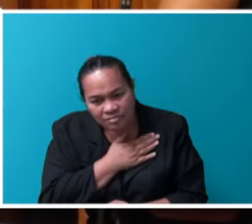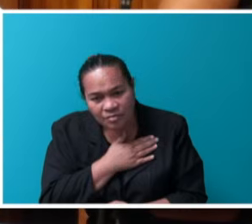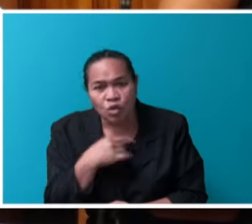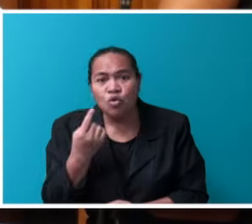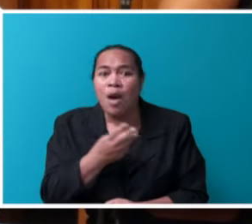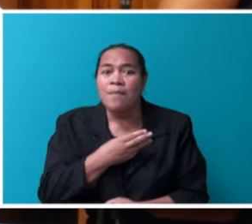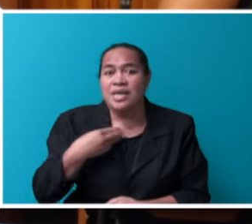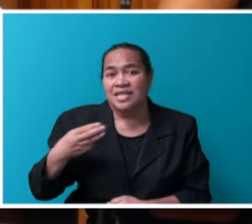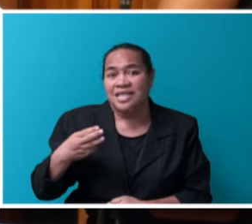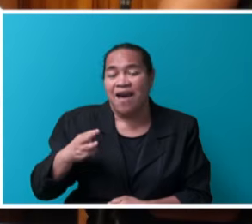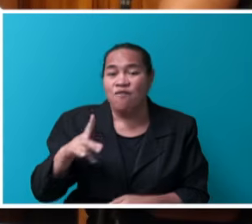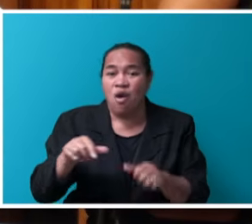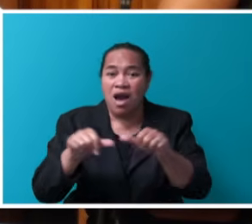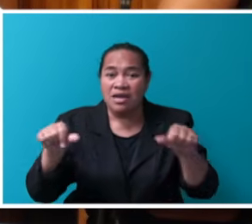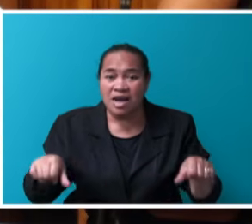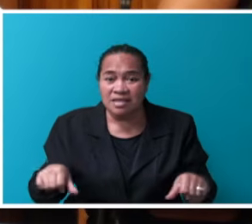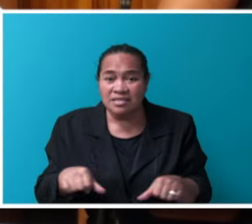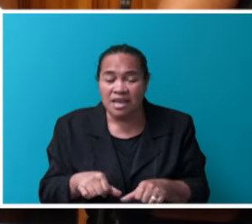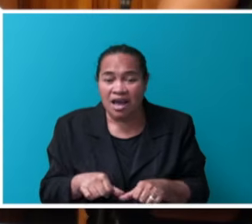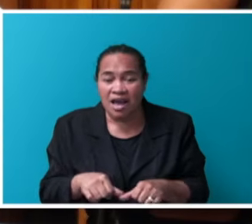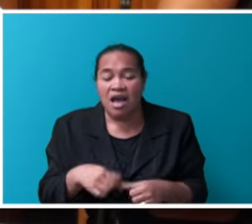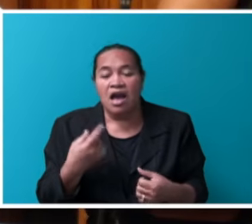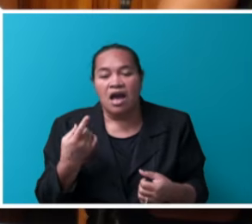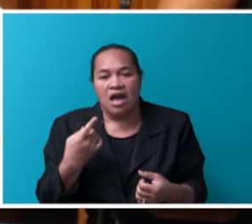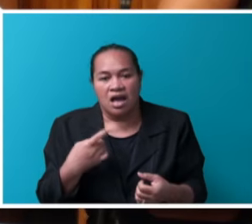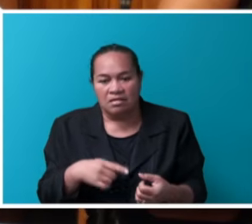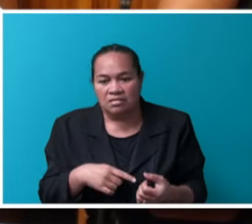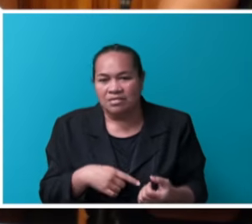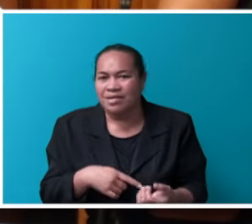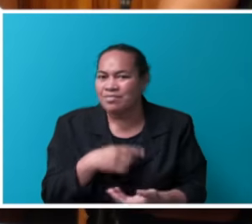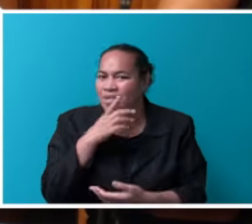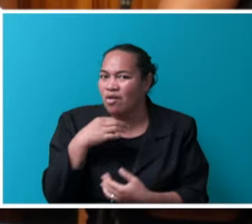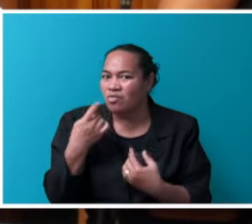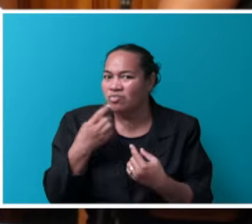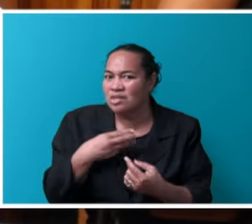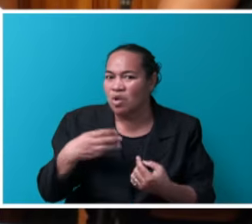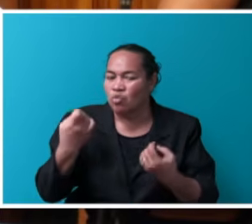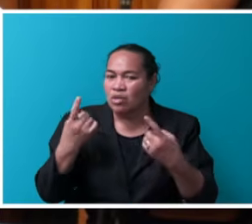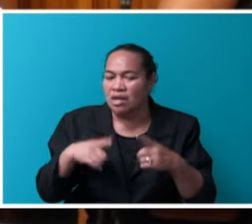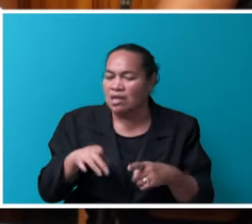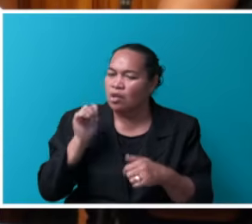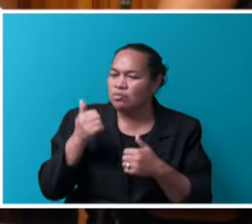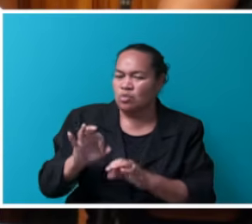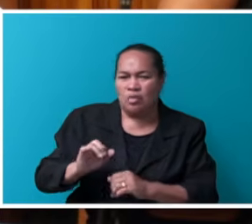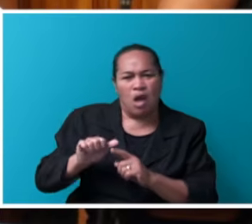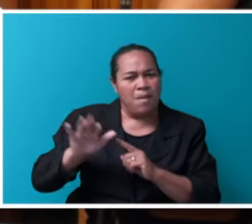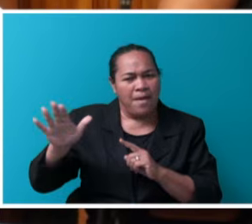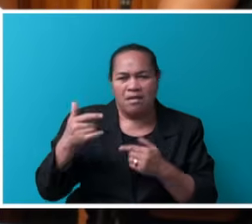Agriculture, Honorable Batimi Rayalu, for his excellent leadership in the last 2.5